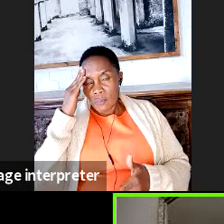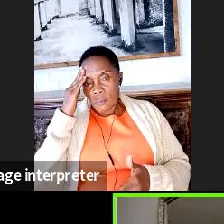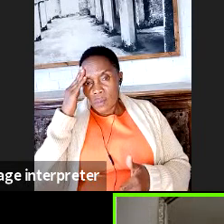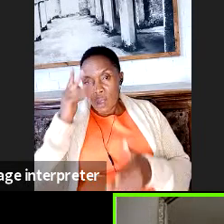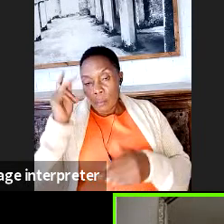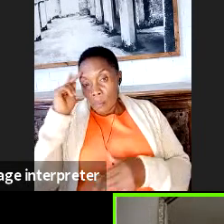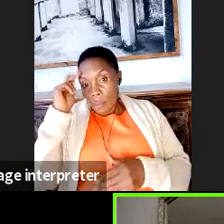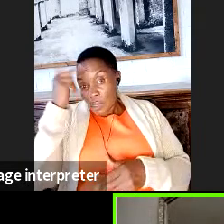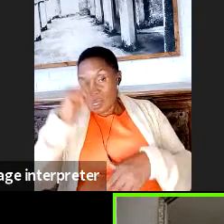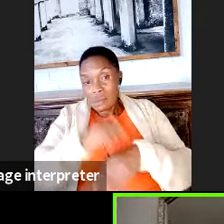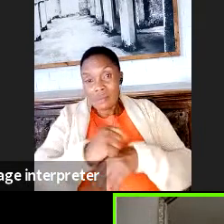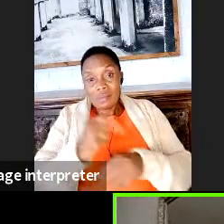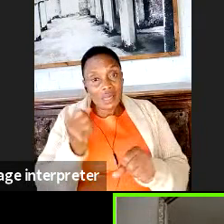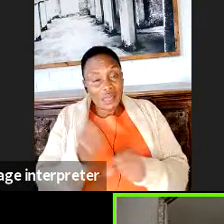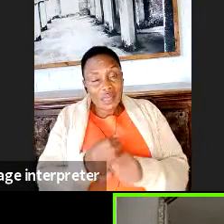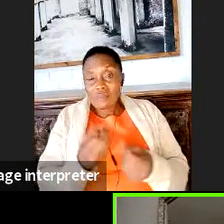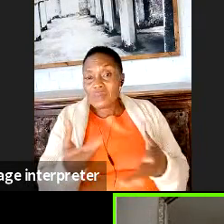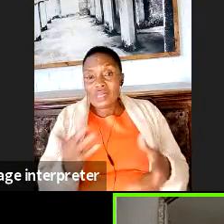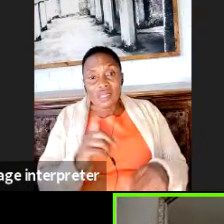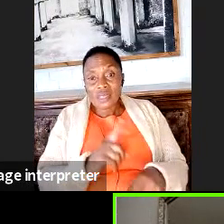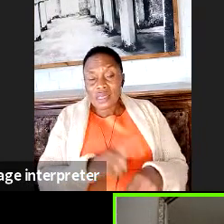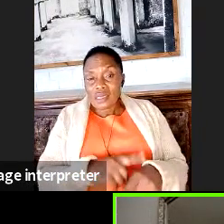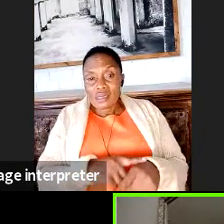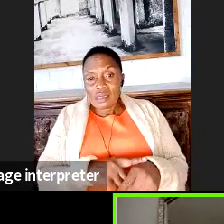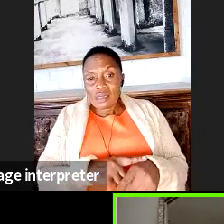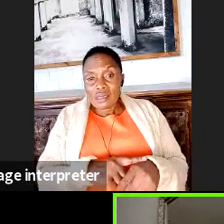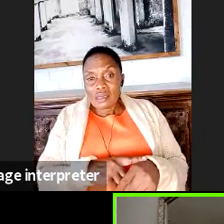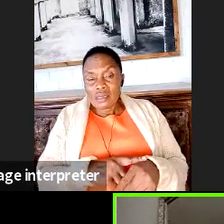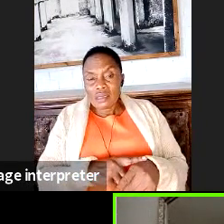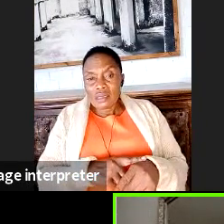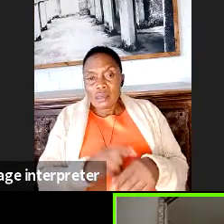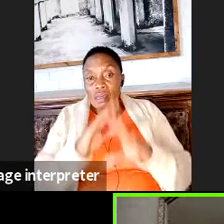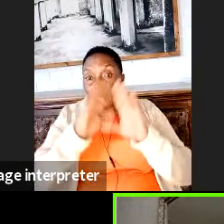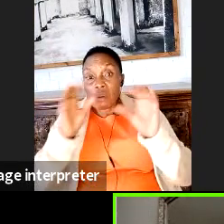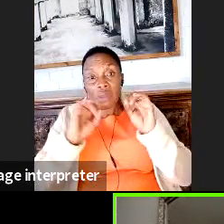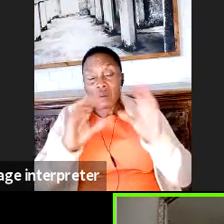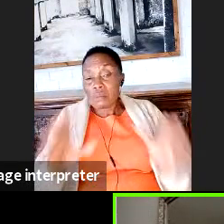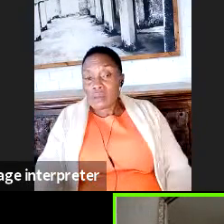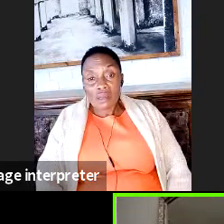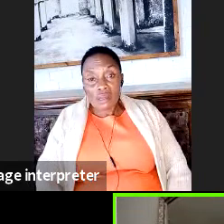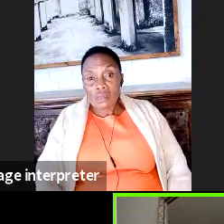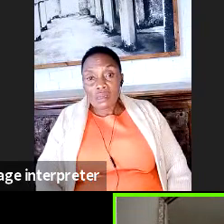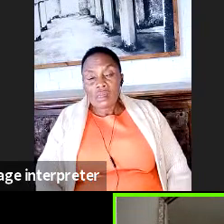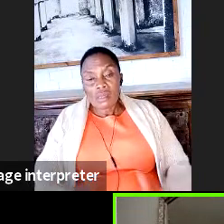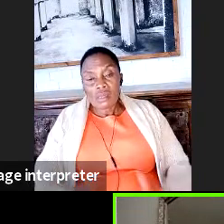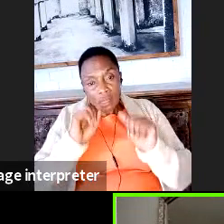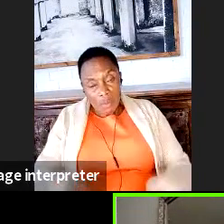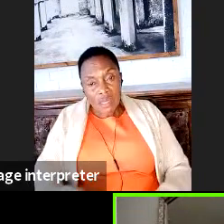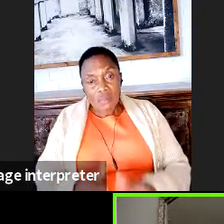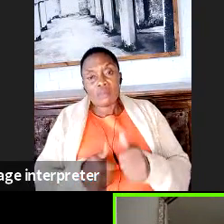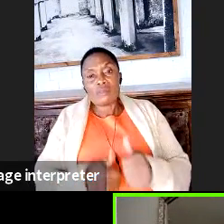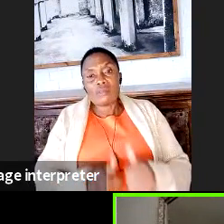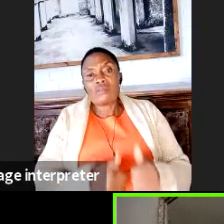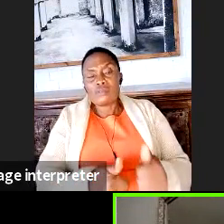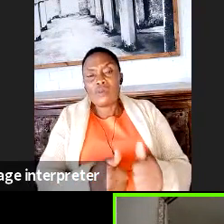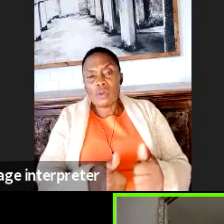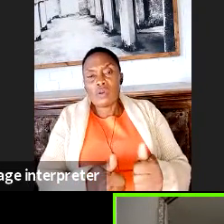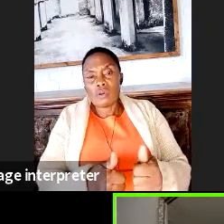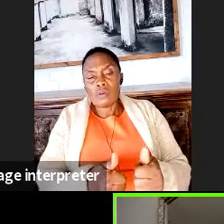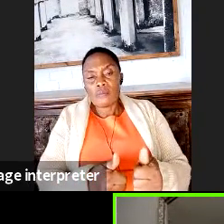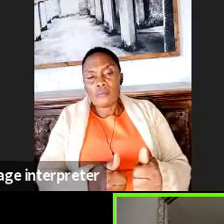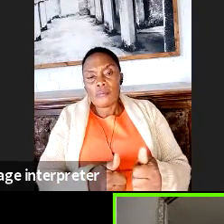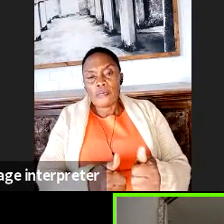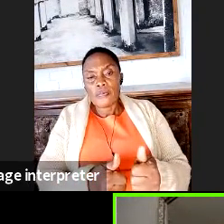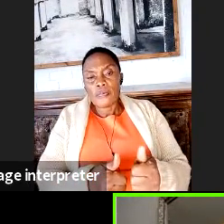policymakers, and most of the time they themselves are not aware. They have to follow requirements, for